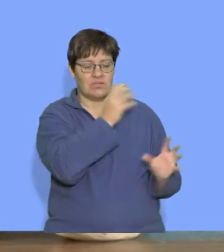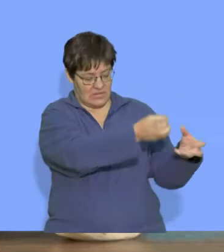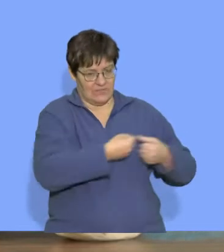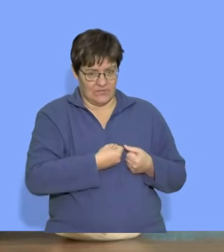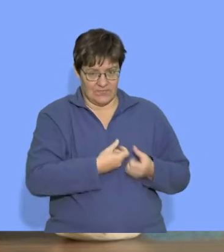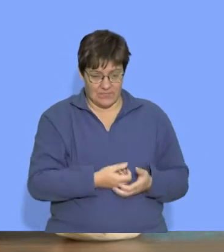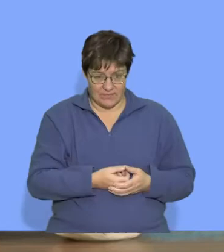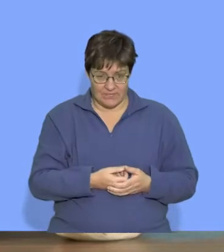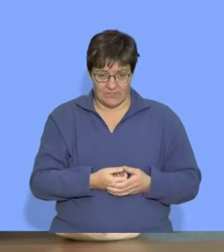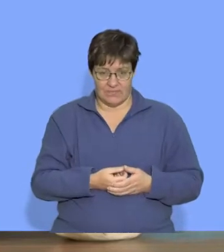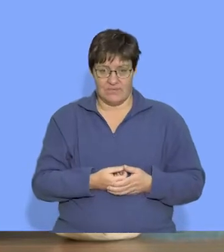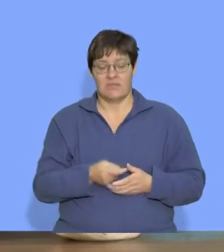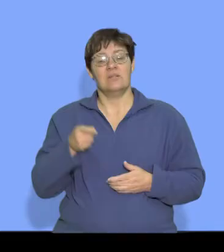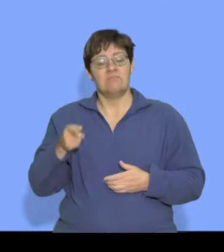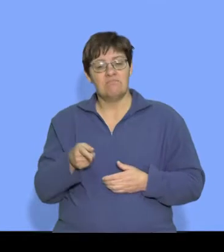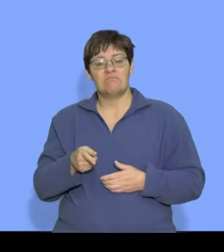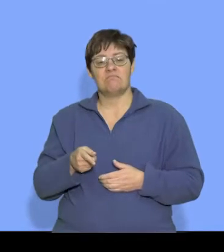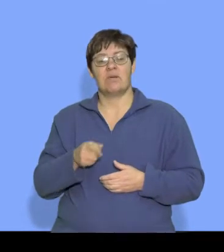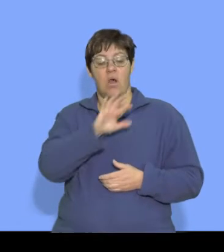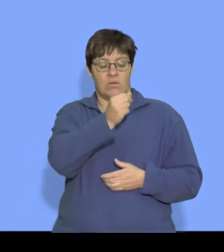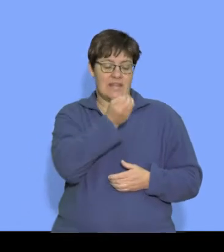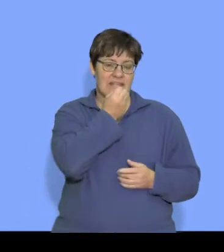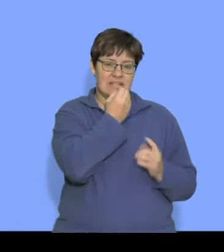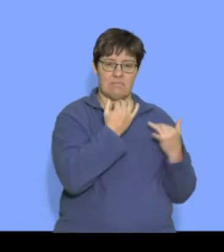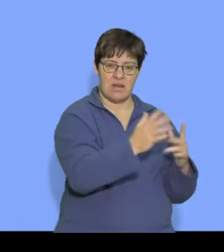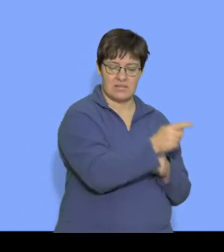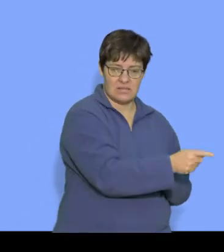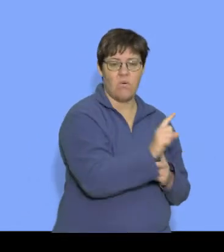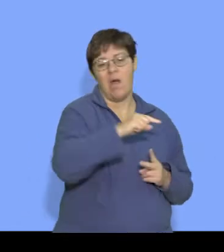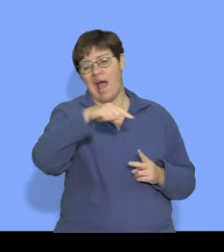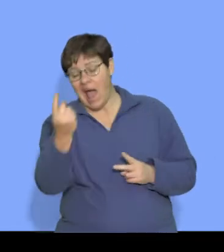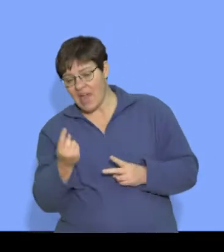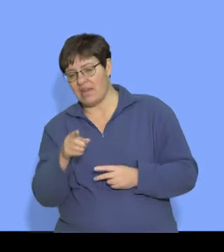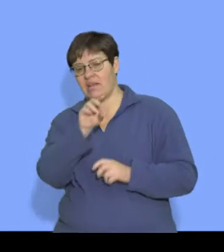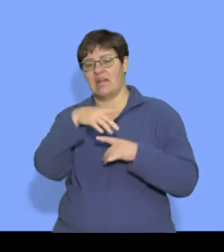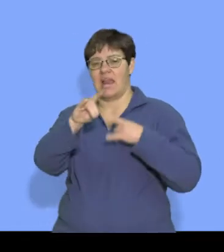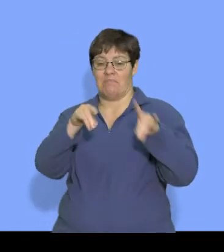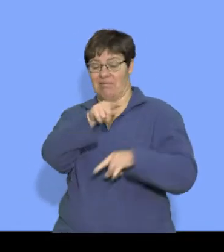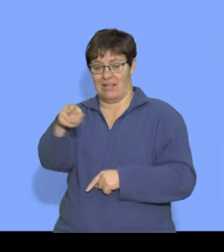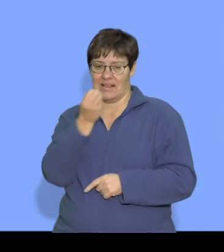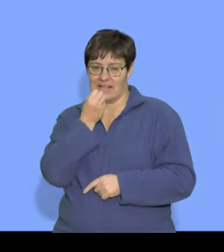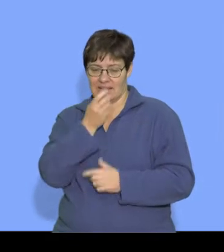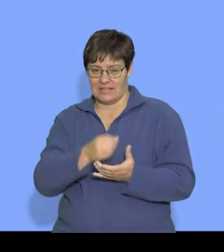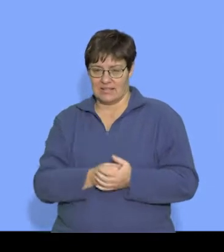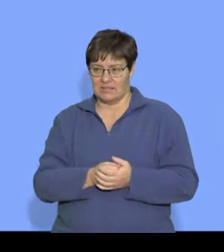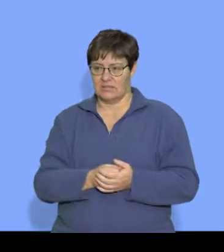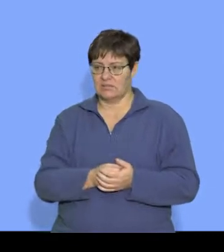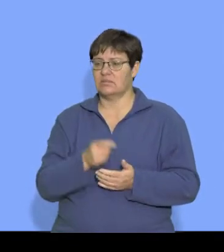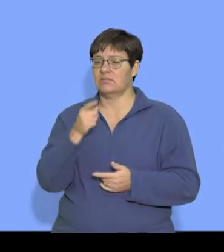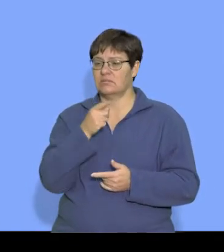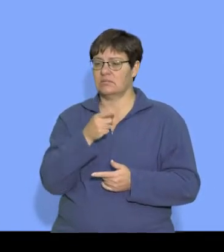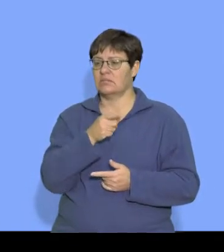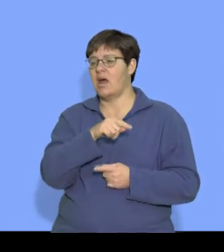needs. They may consume autotrophs or other heterotrophs. Heterotrophs include